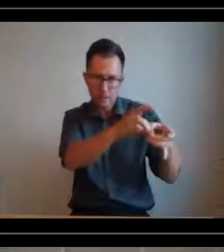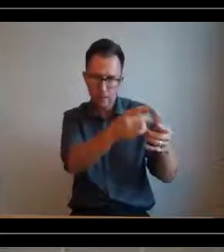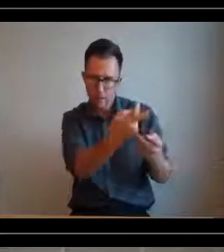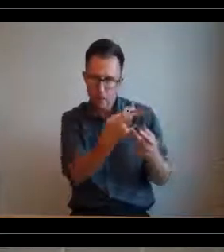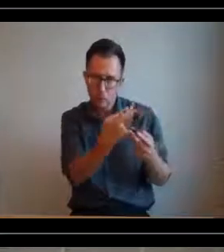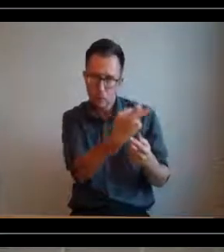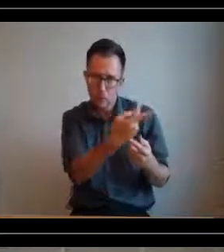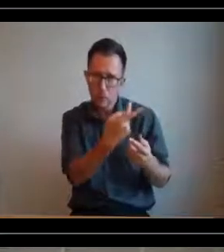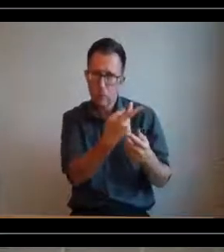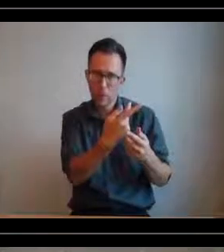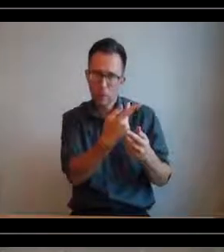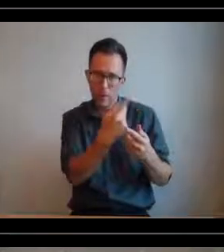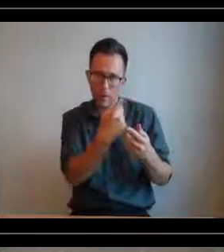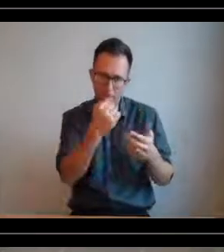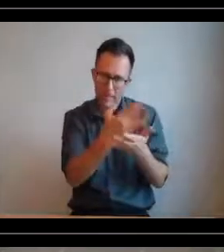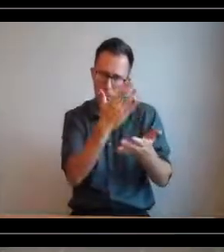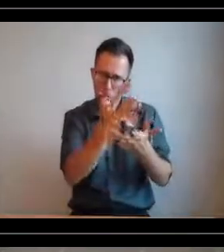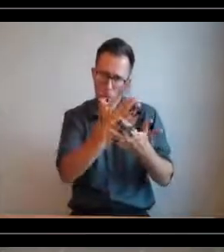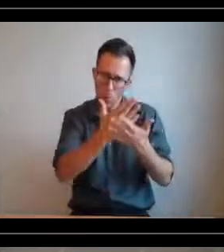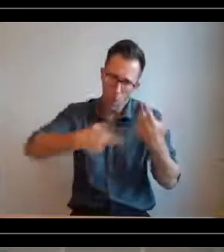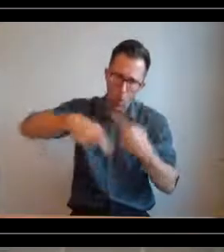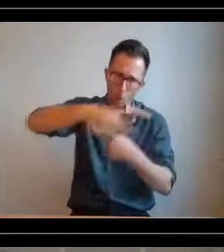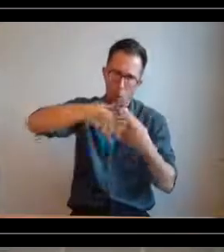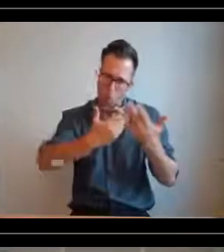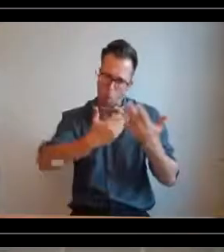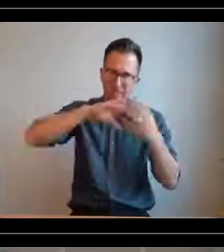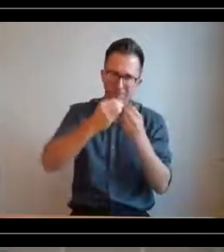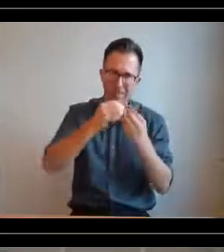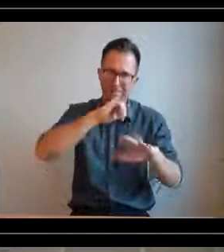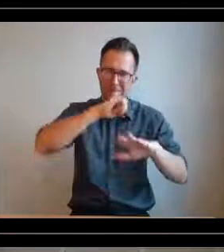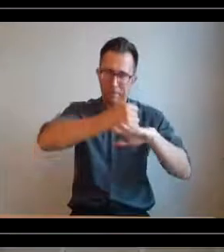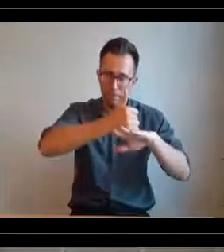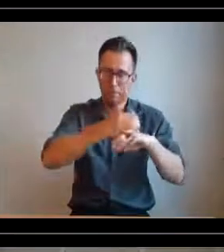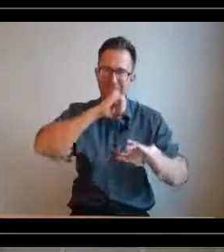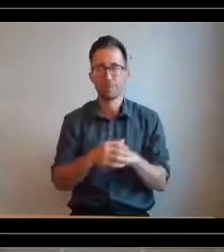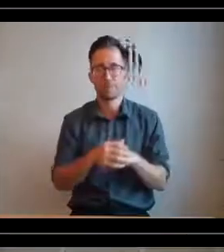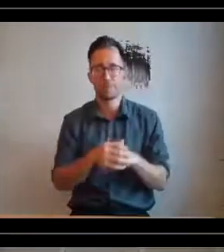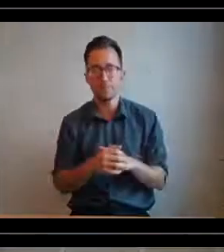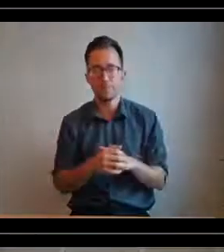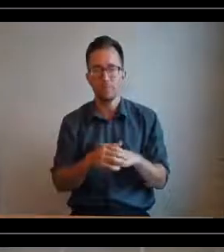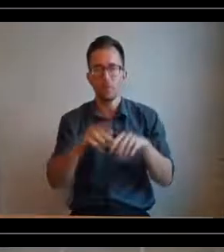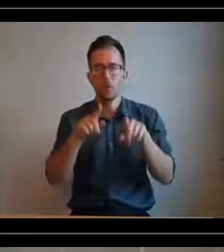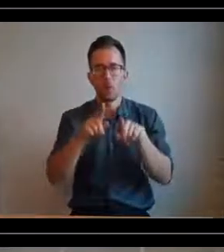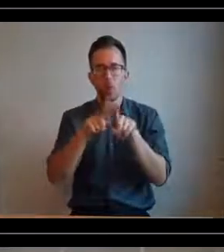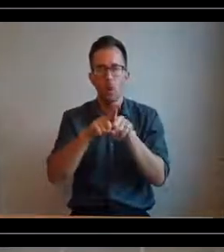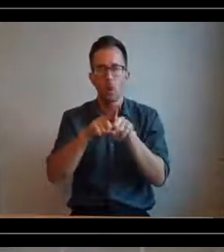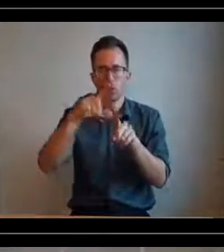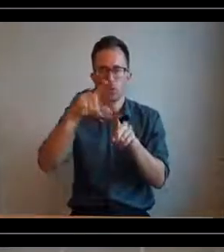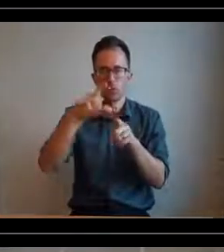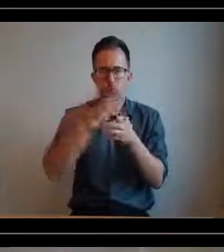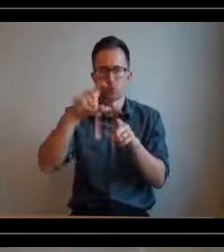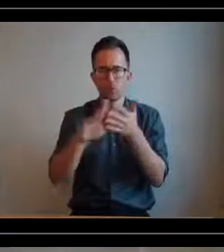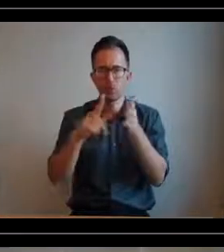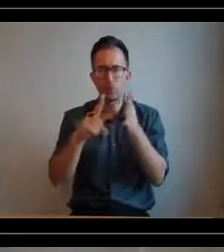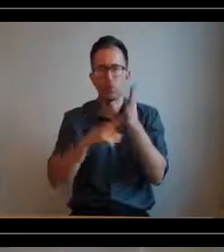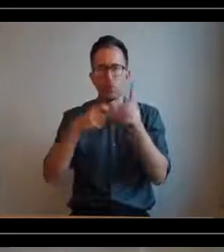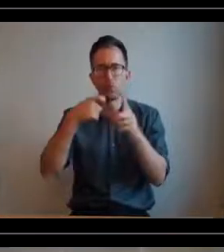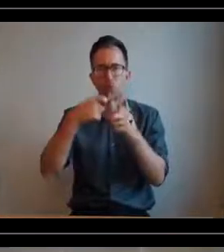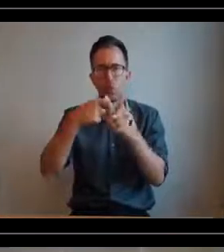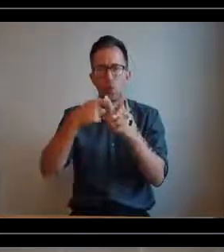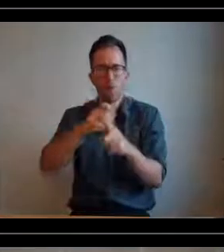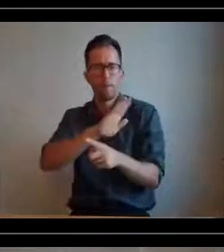get that in place. We're also creating what we call Chalk Park, which is a landscape proposal around